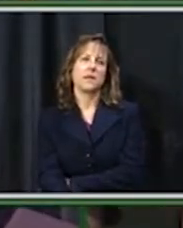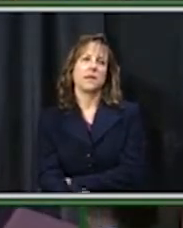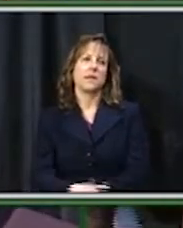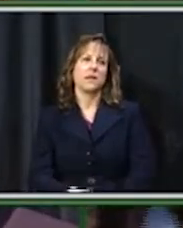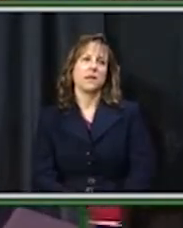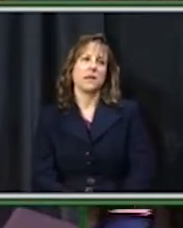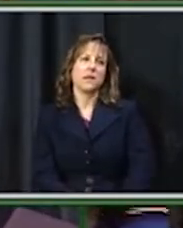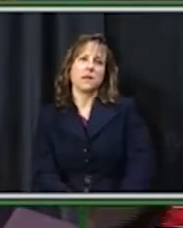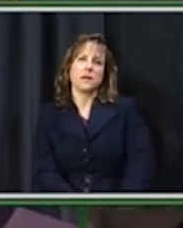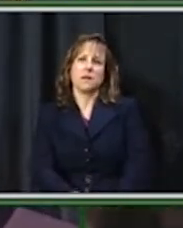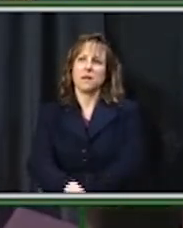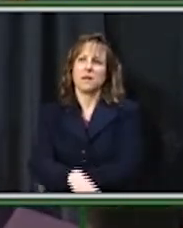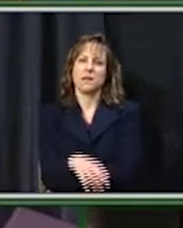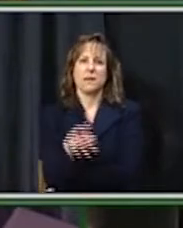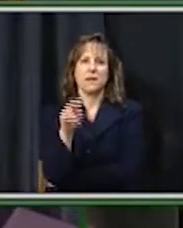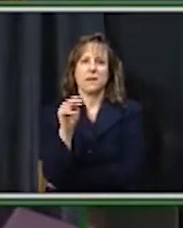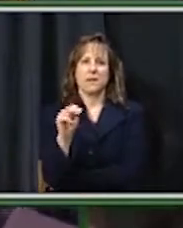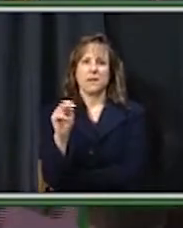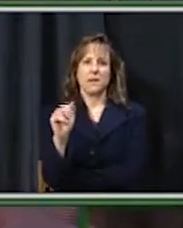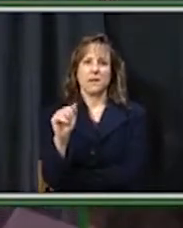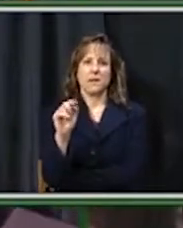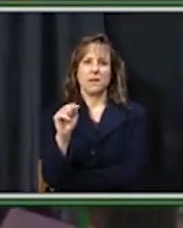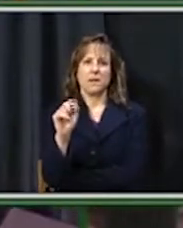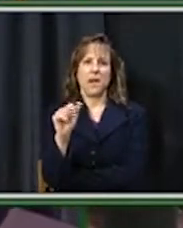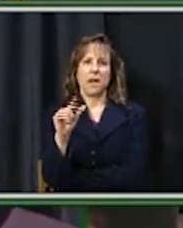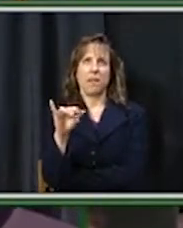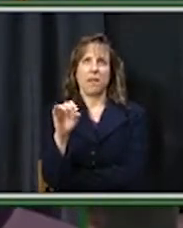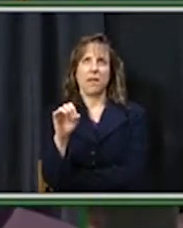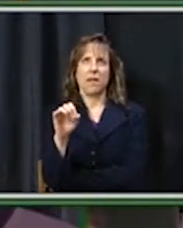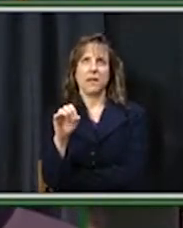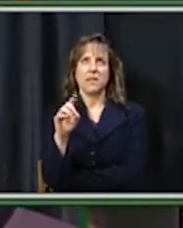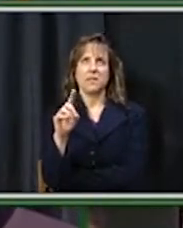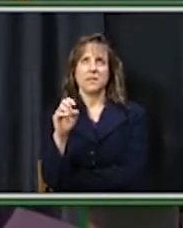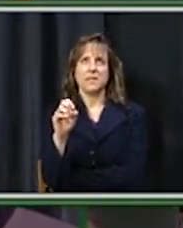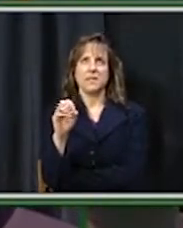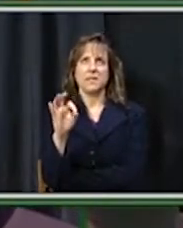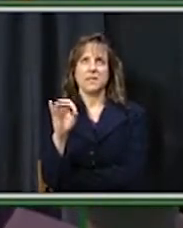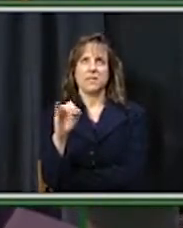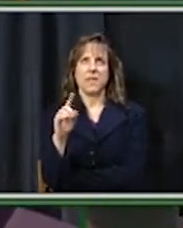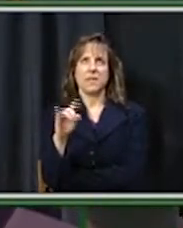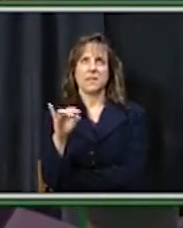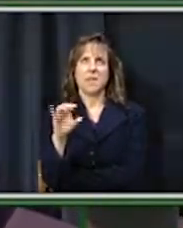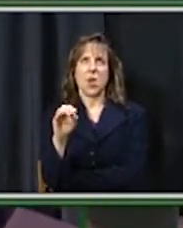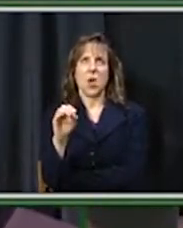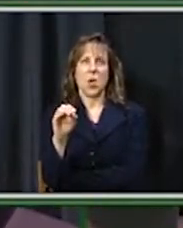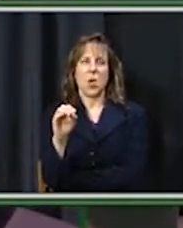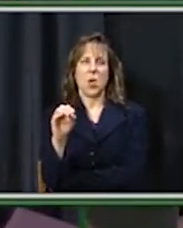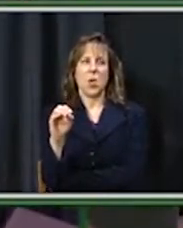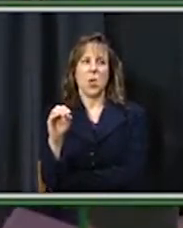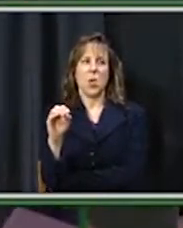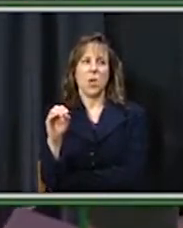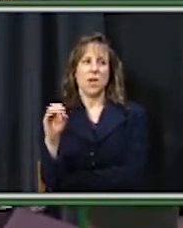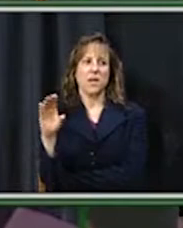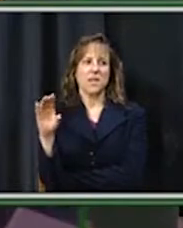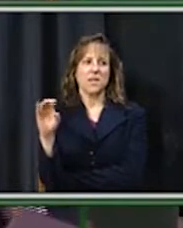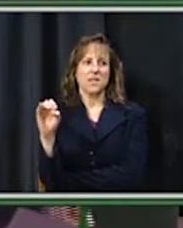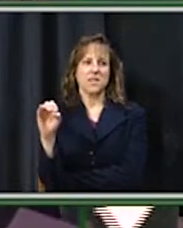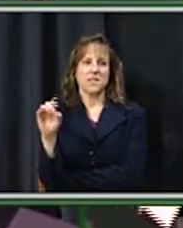Natalie DeFazio. Selena Adrienne Miranda.